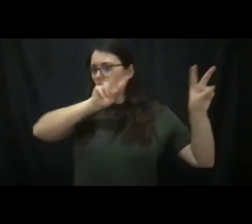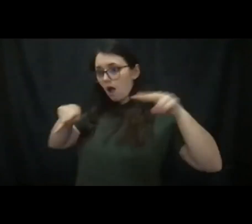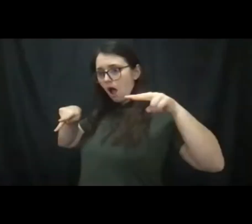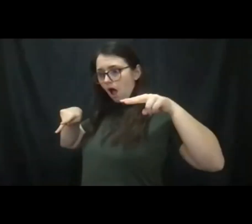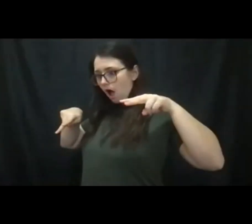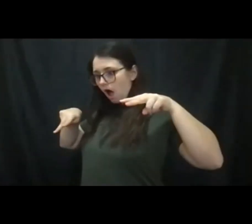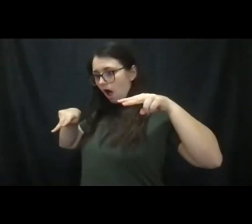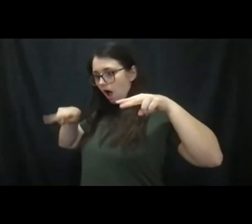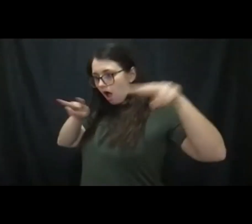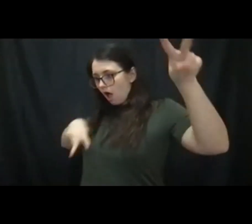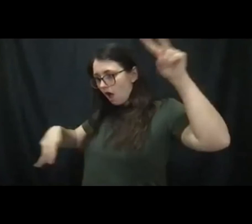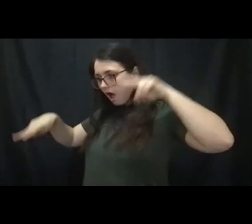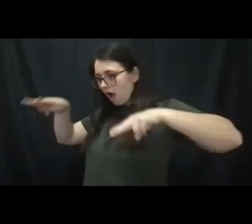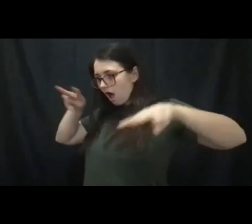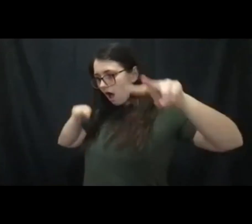to watch him.